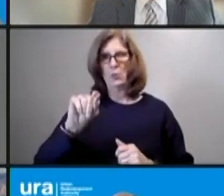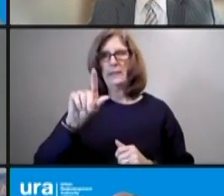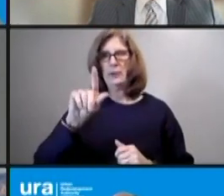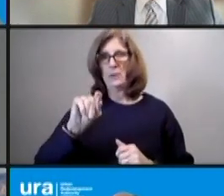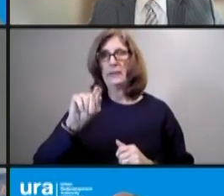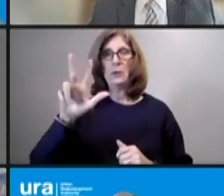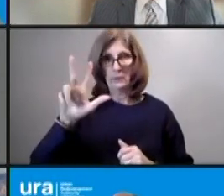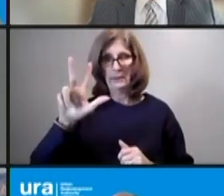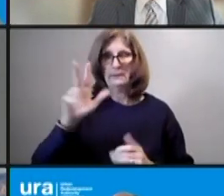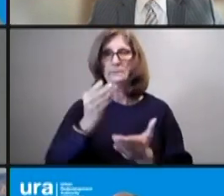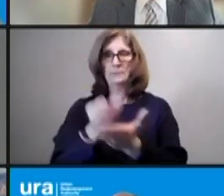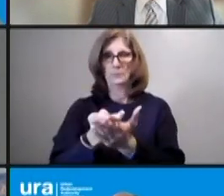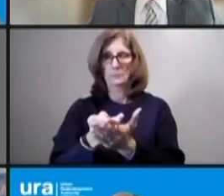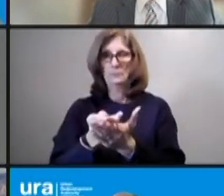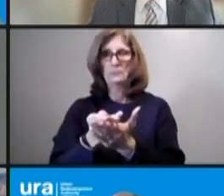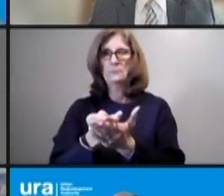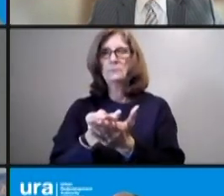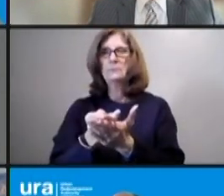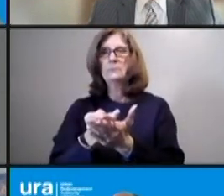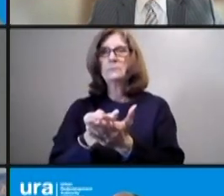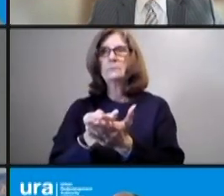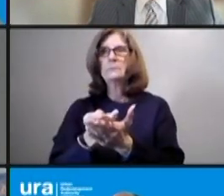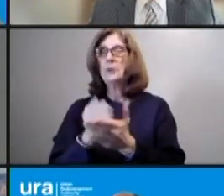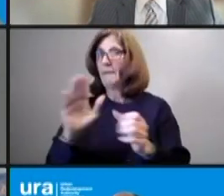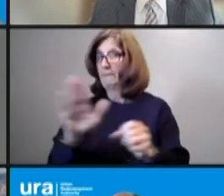2023 funds are just fully available.